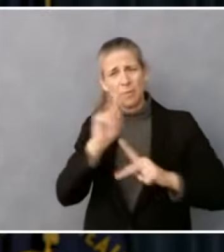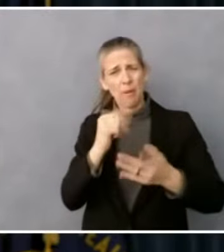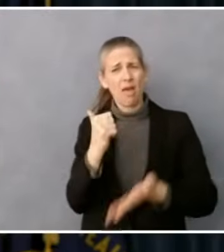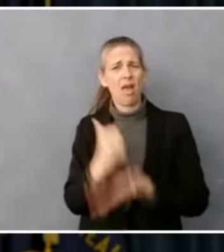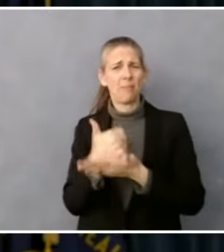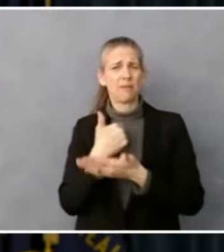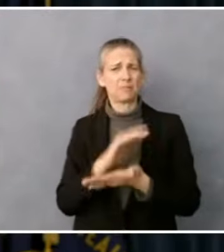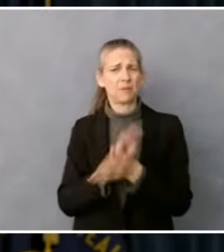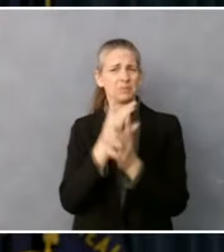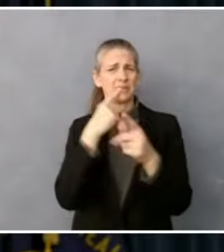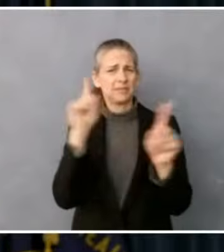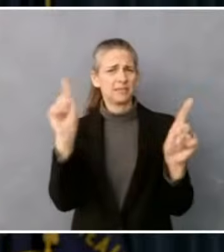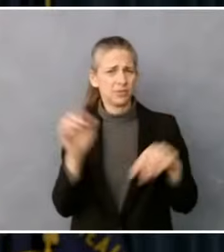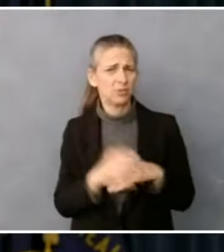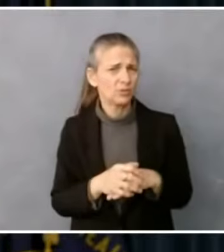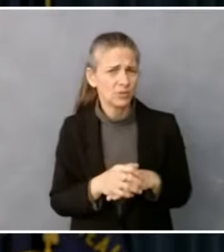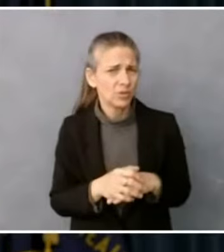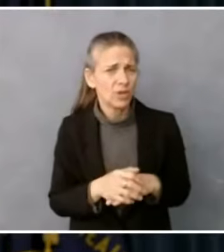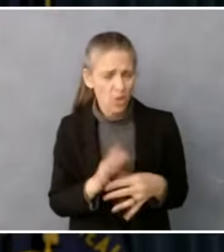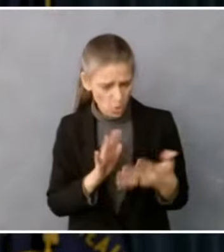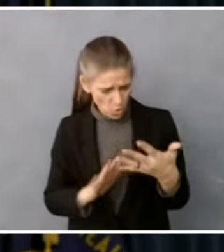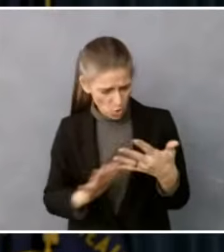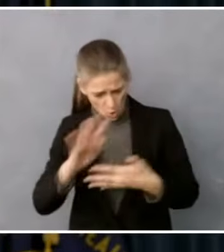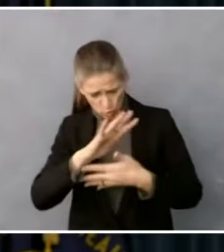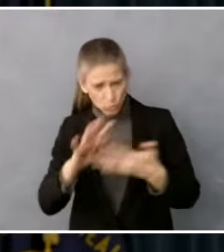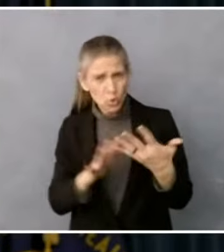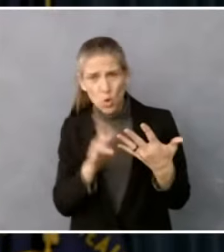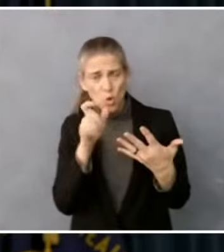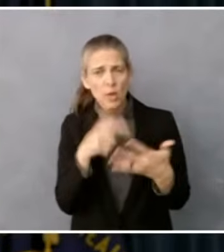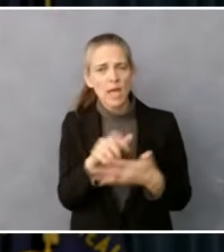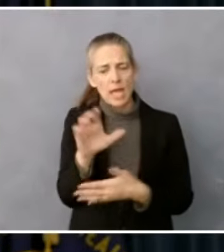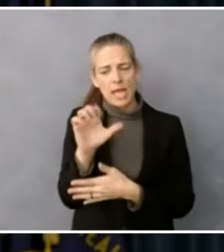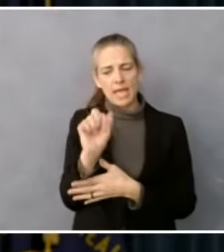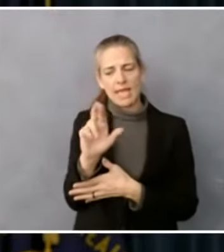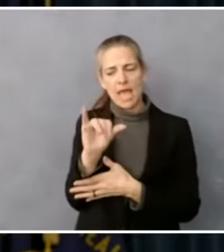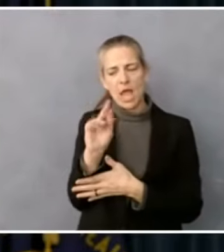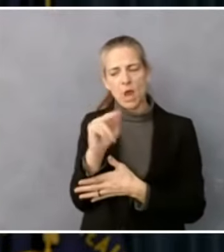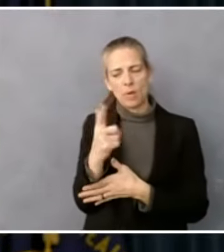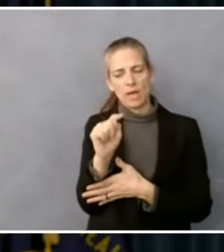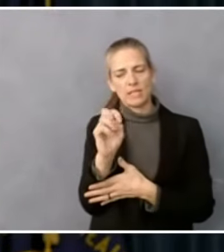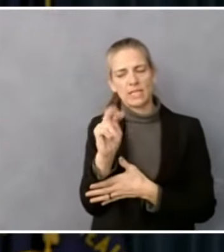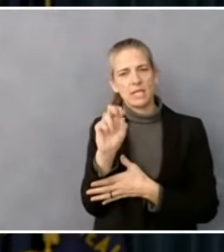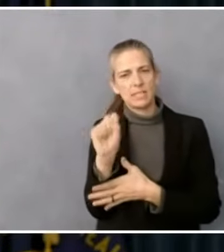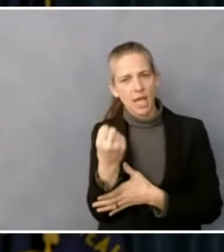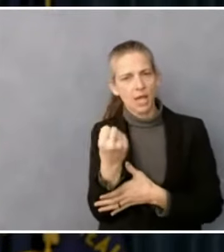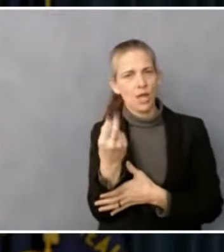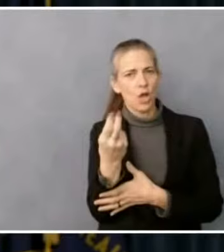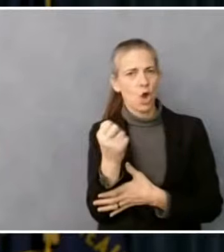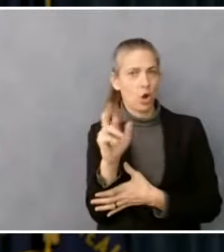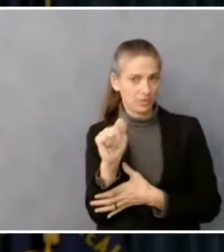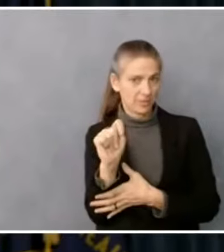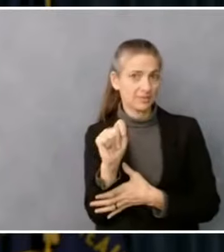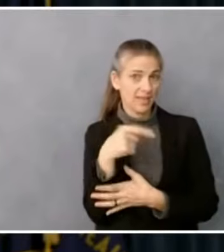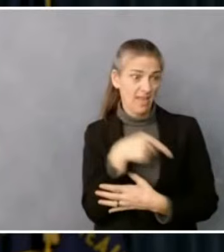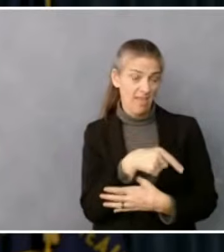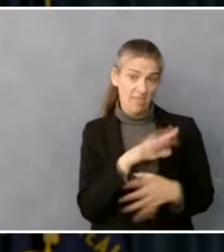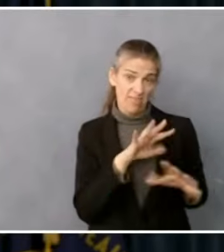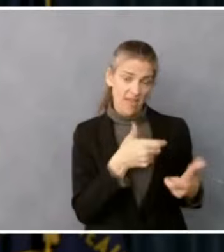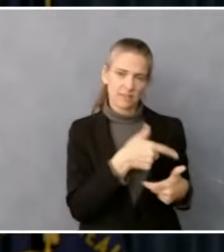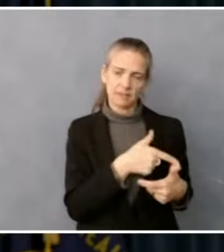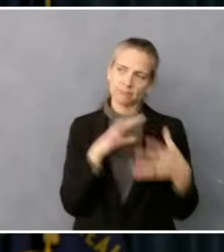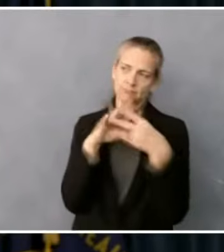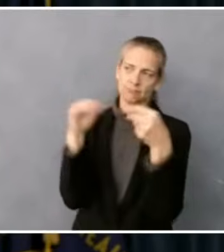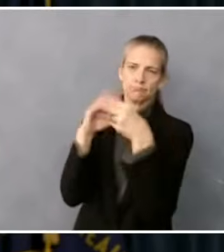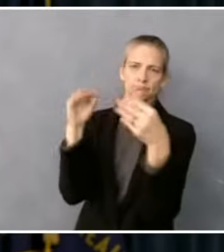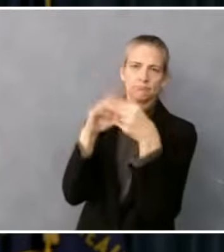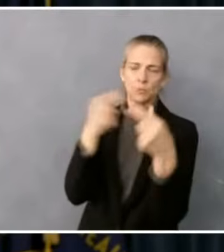on that list are the folks at Carrington's Heart, which is an indispensable voice and resource for so many